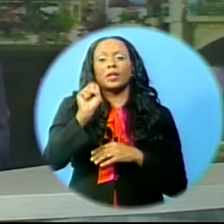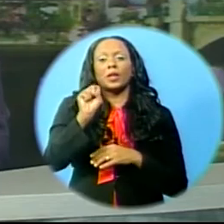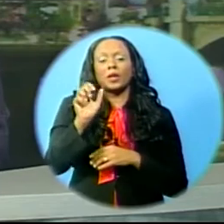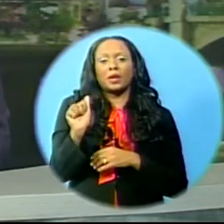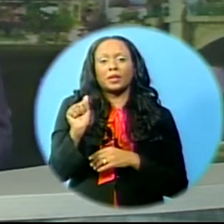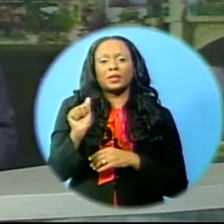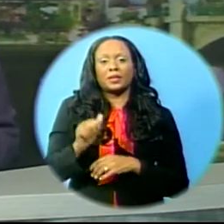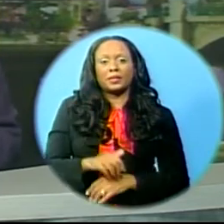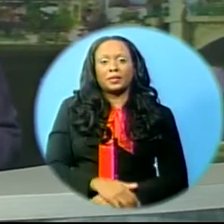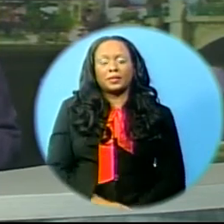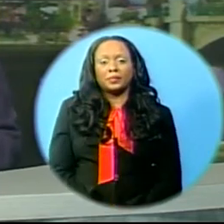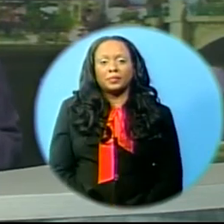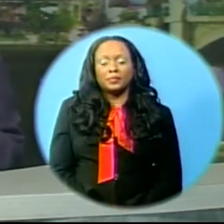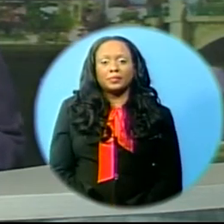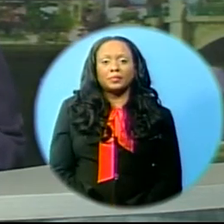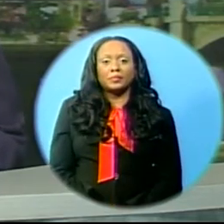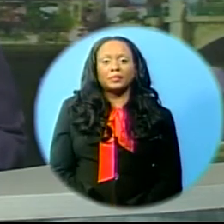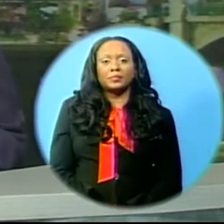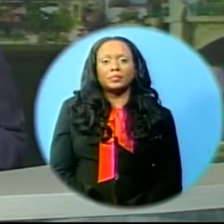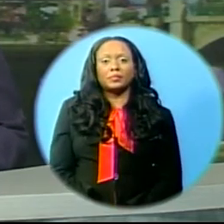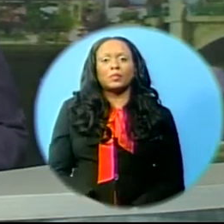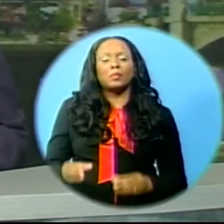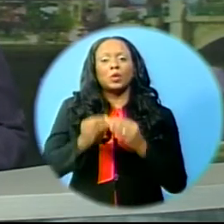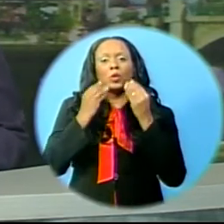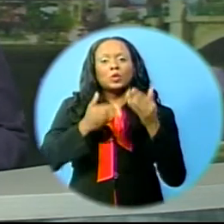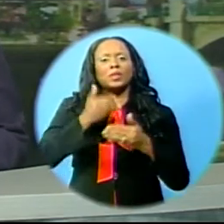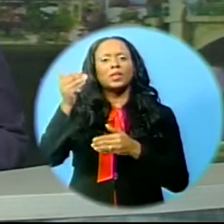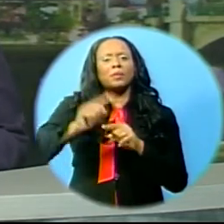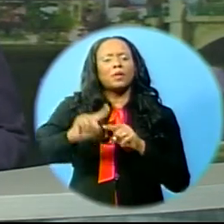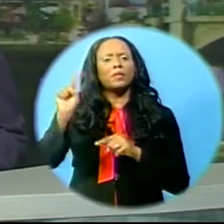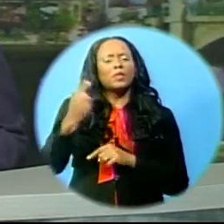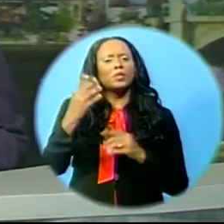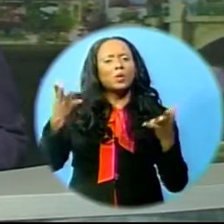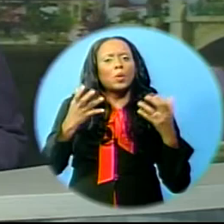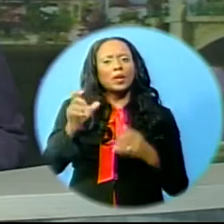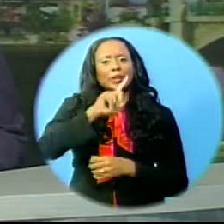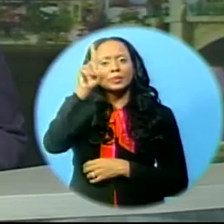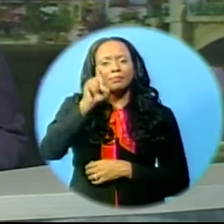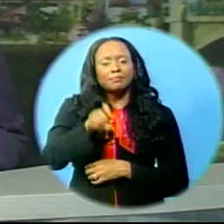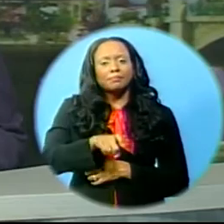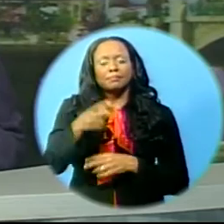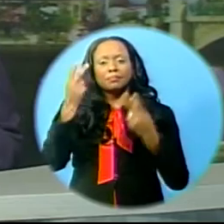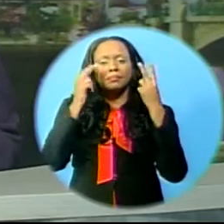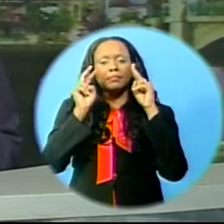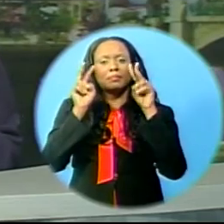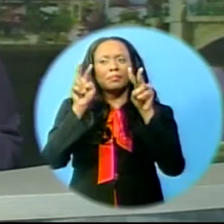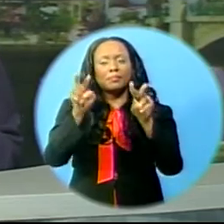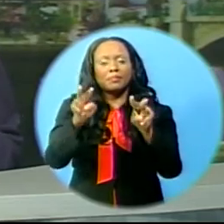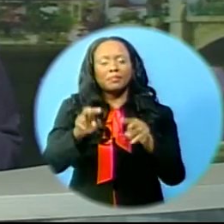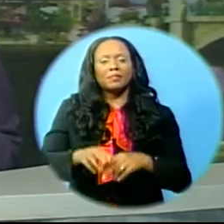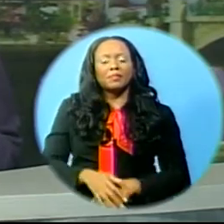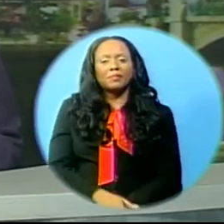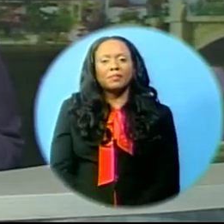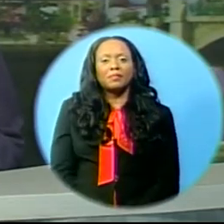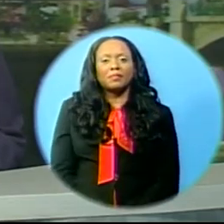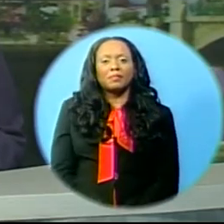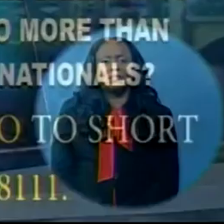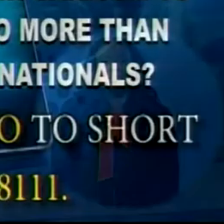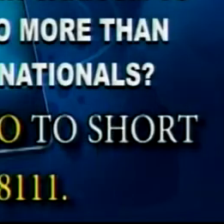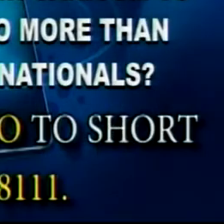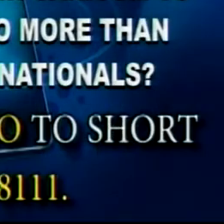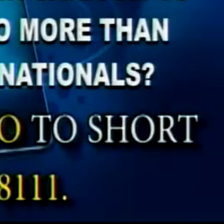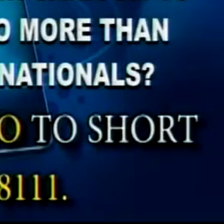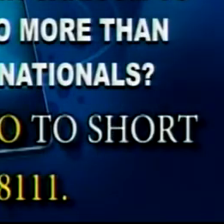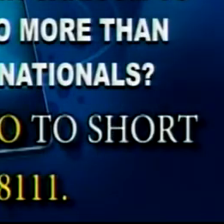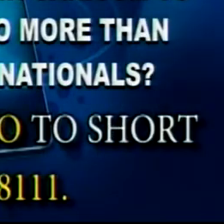in Maryland, USA. We'll have more news ahead, but first we want to hear from you on this question. Do